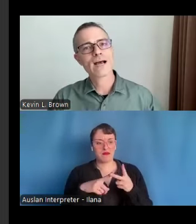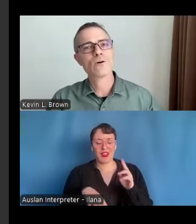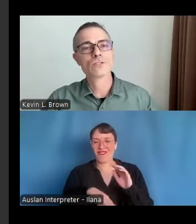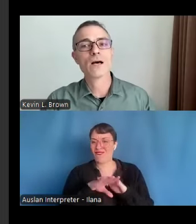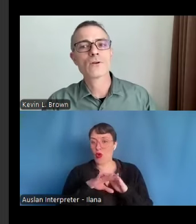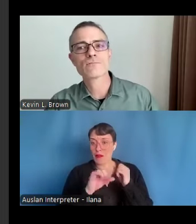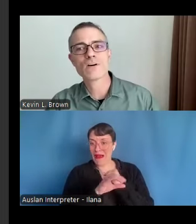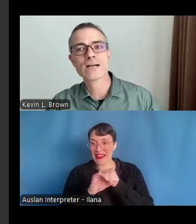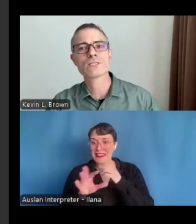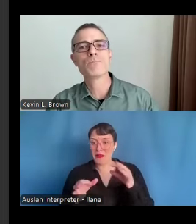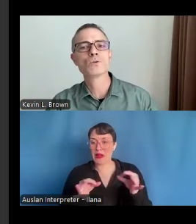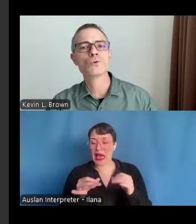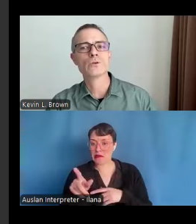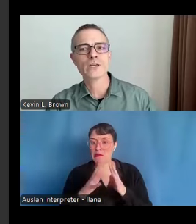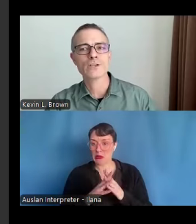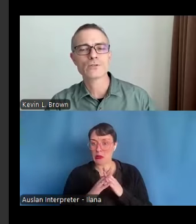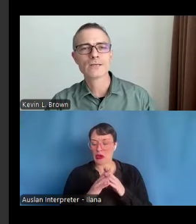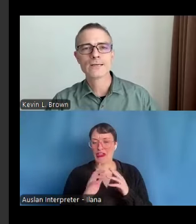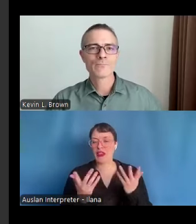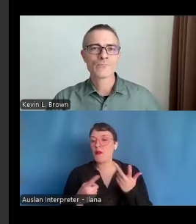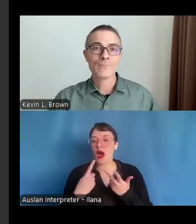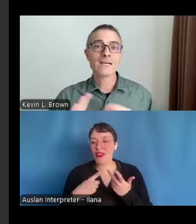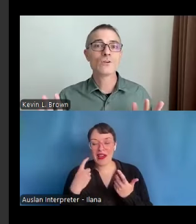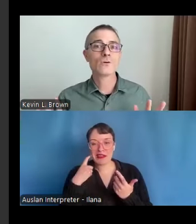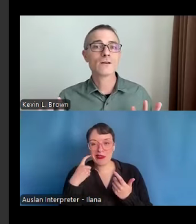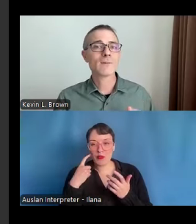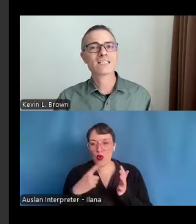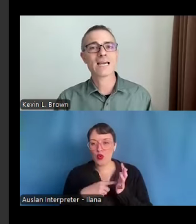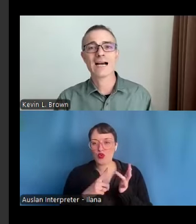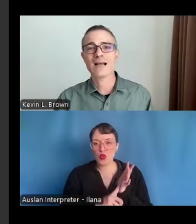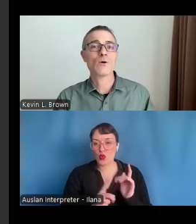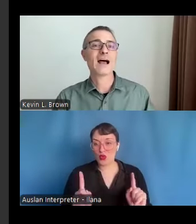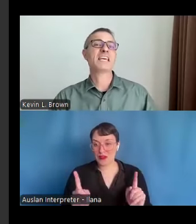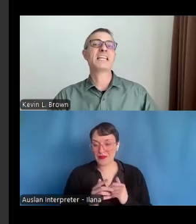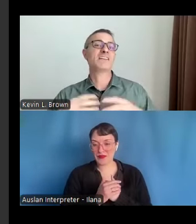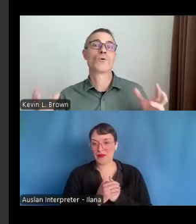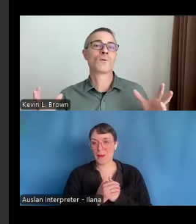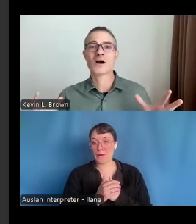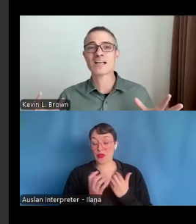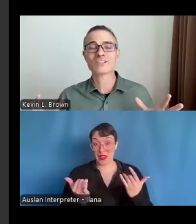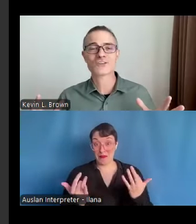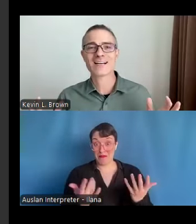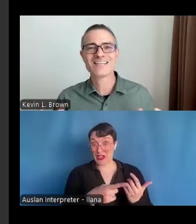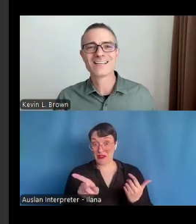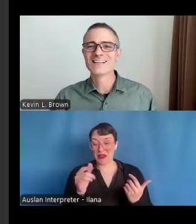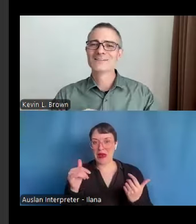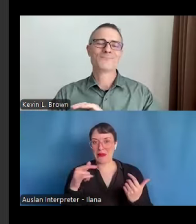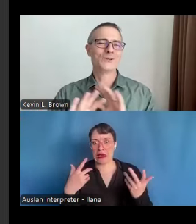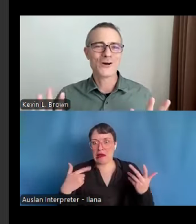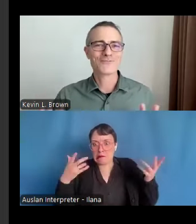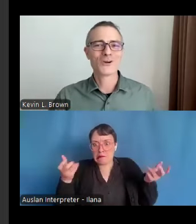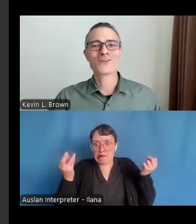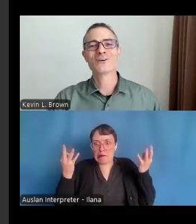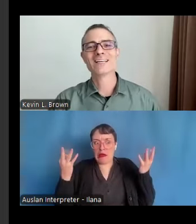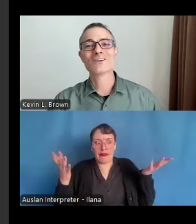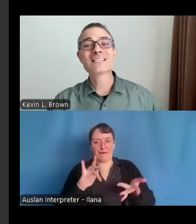for now, here's another final simple tool you can use. Many of you here might say, I don't have any formal marketing strategy. You don't